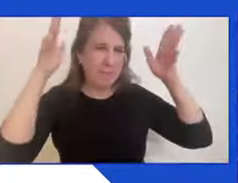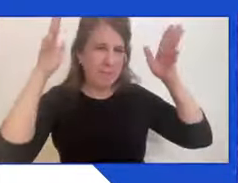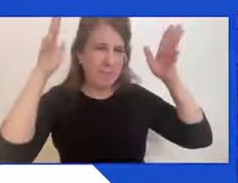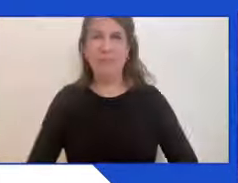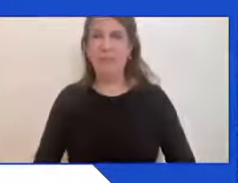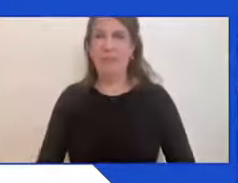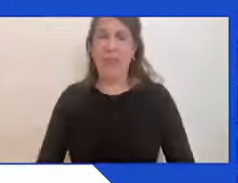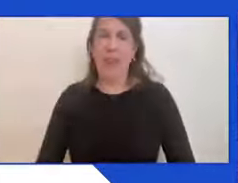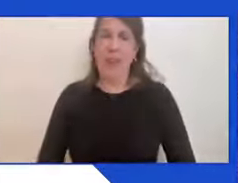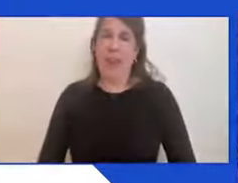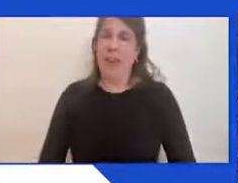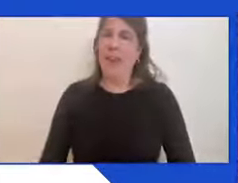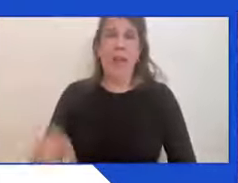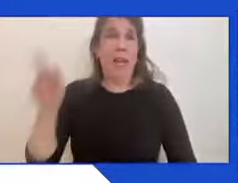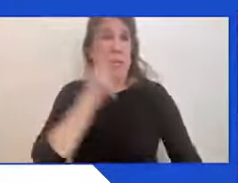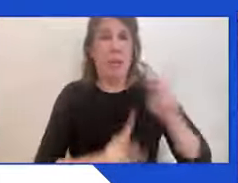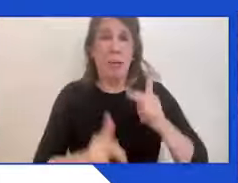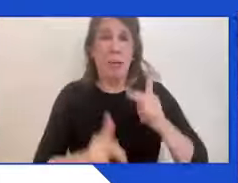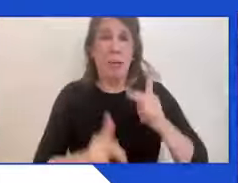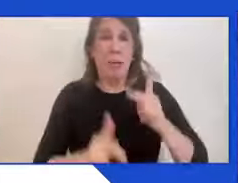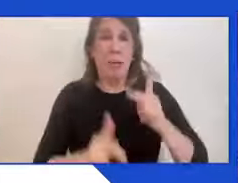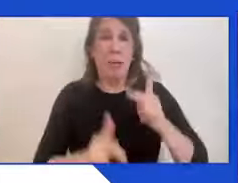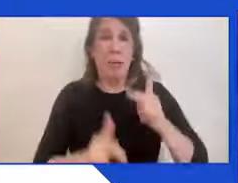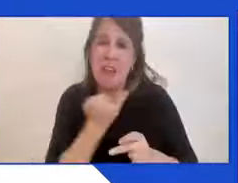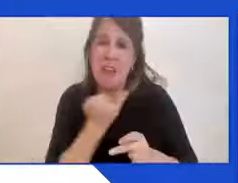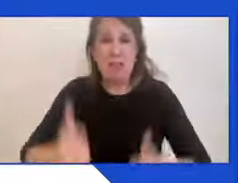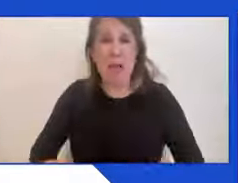Am Israel Chai.